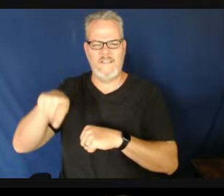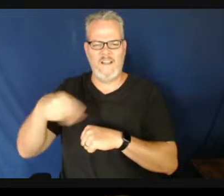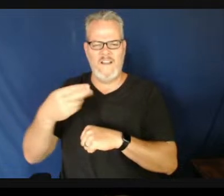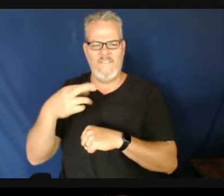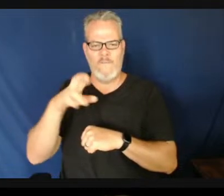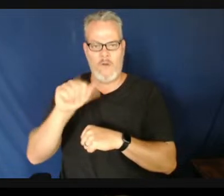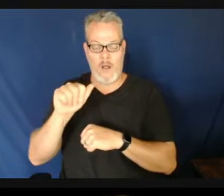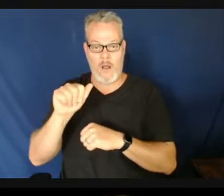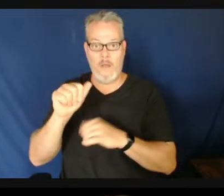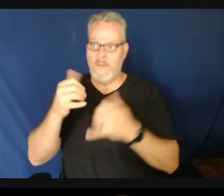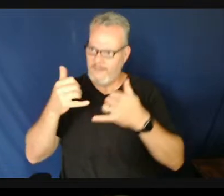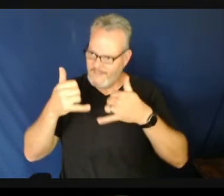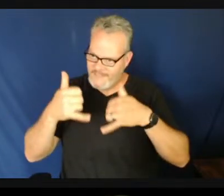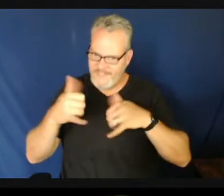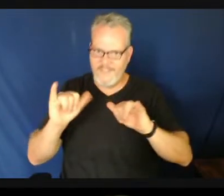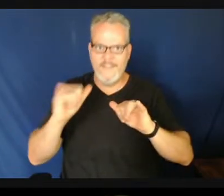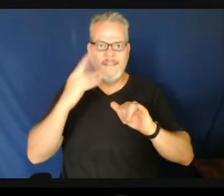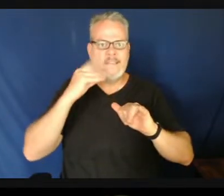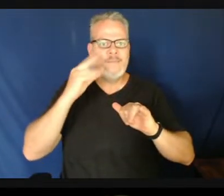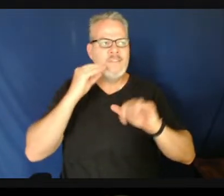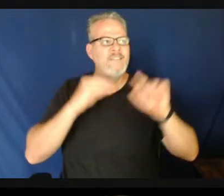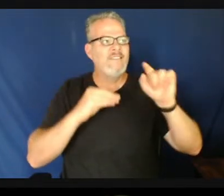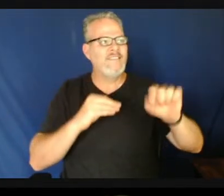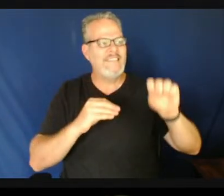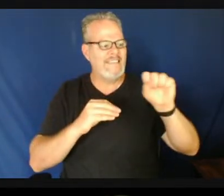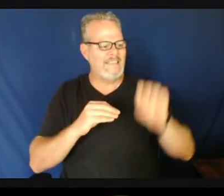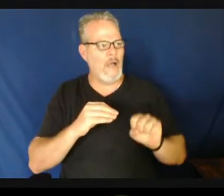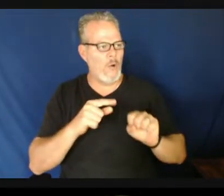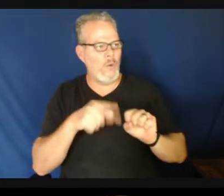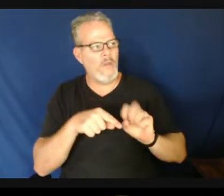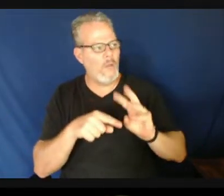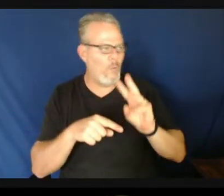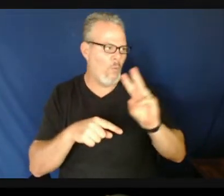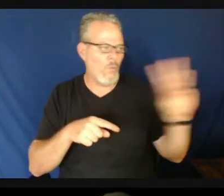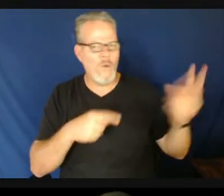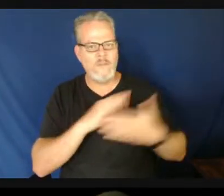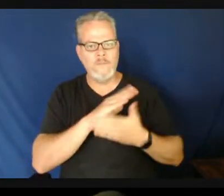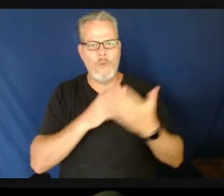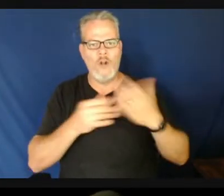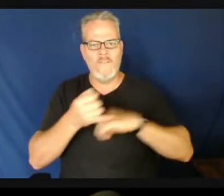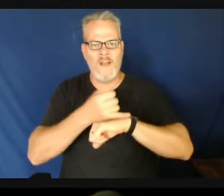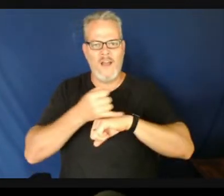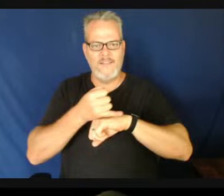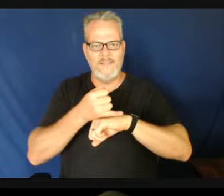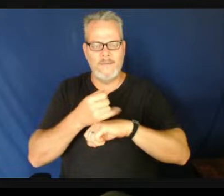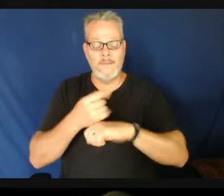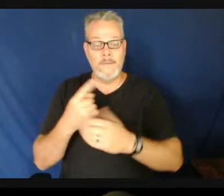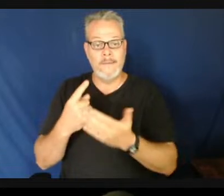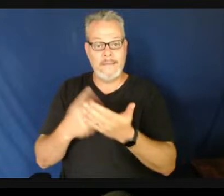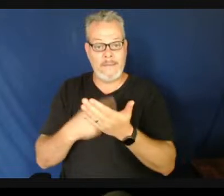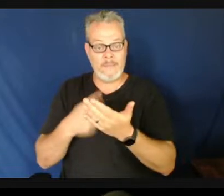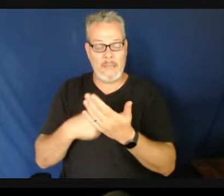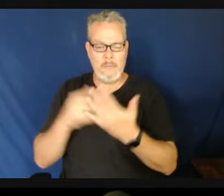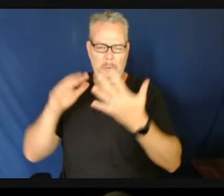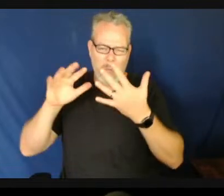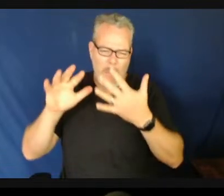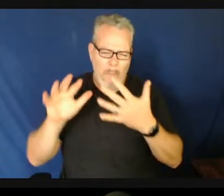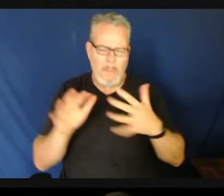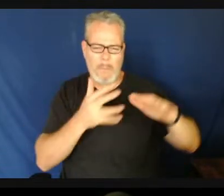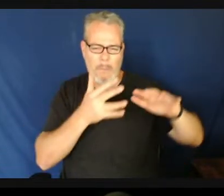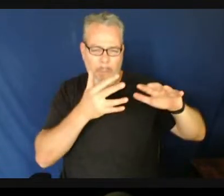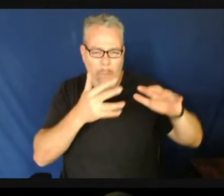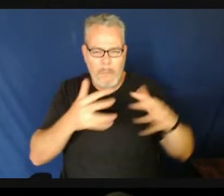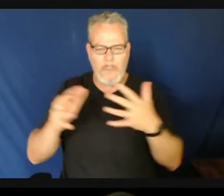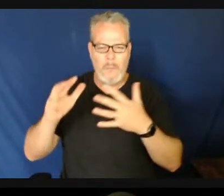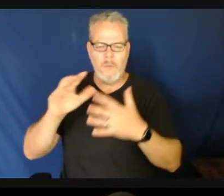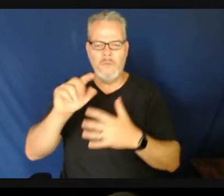west part of the island here. There have been dominant trade winds at times, but as you can see, these occasionally